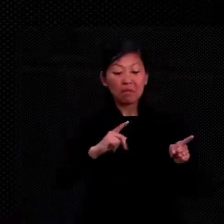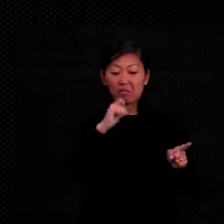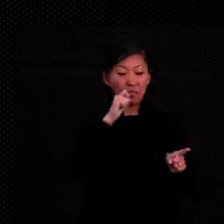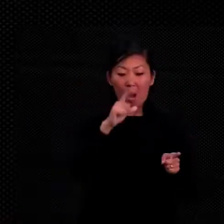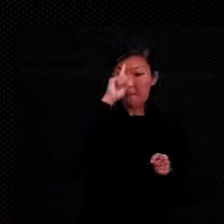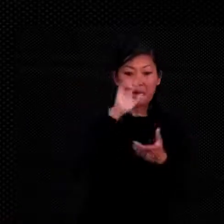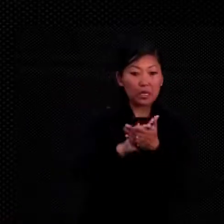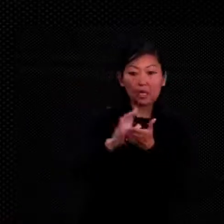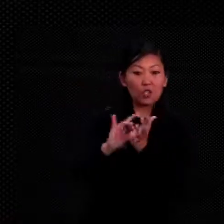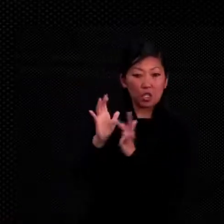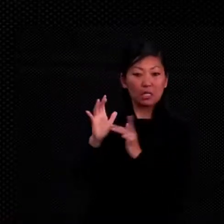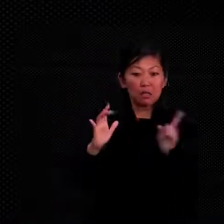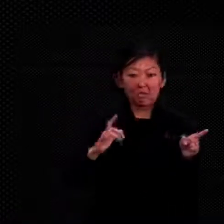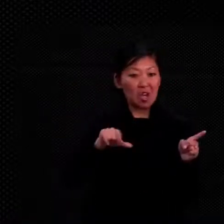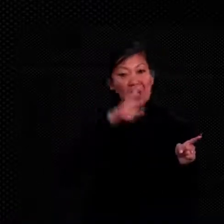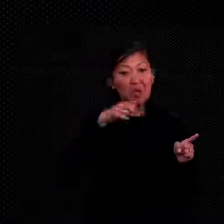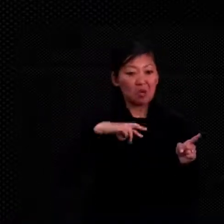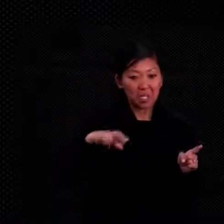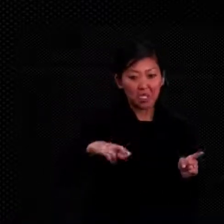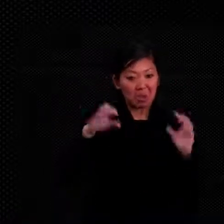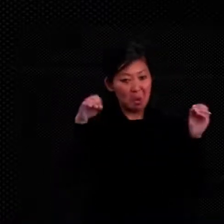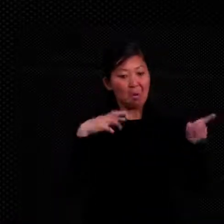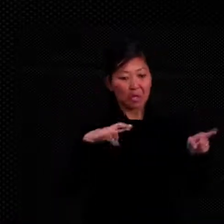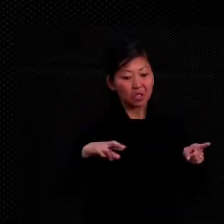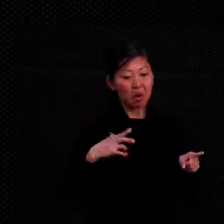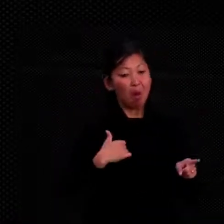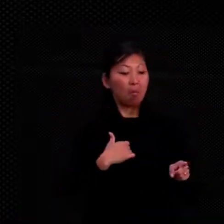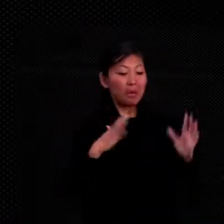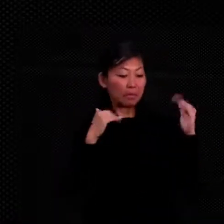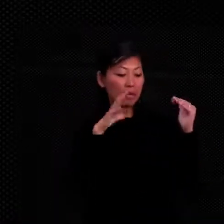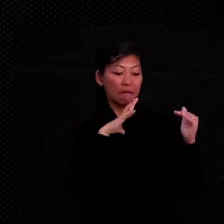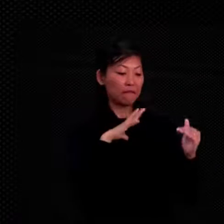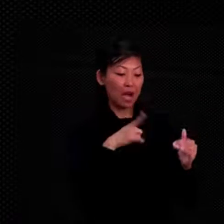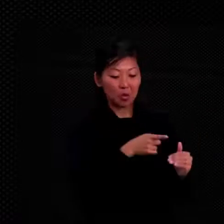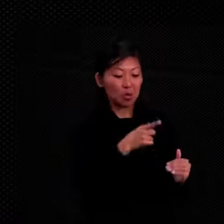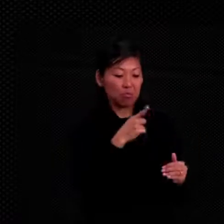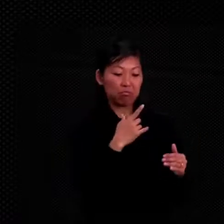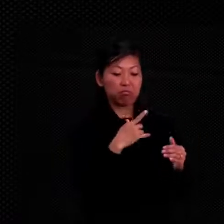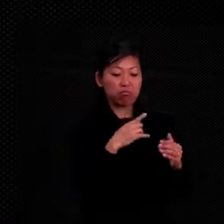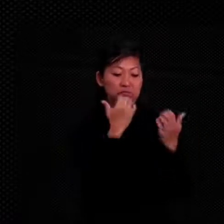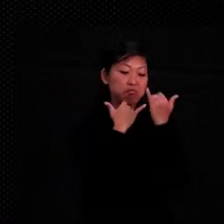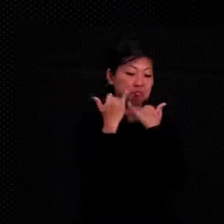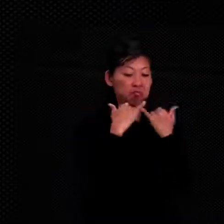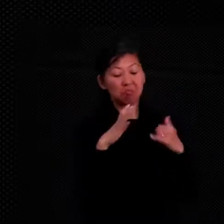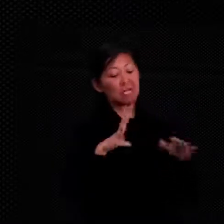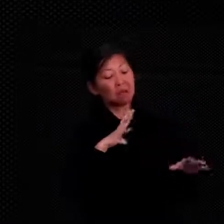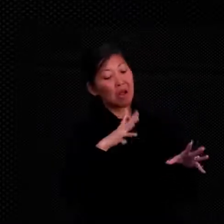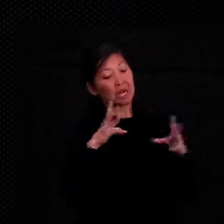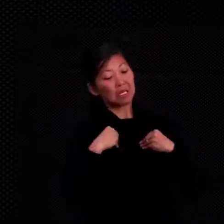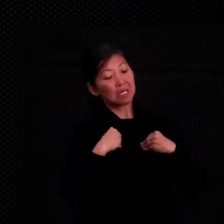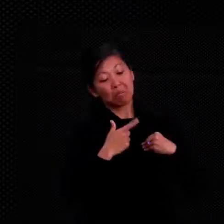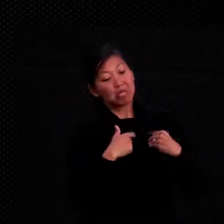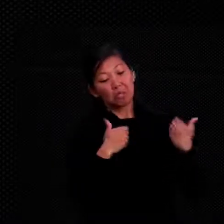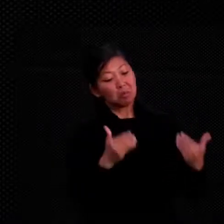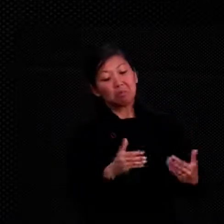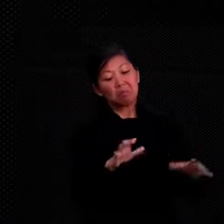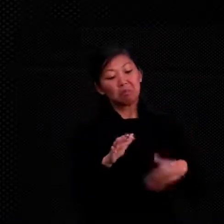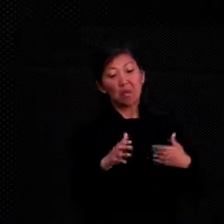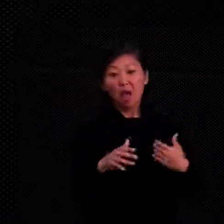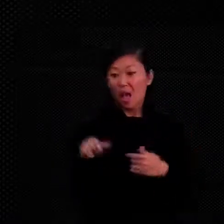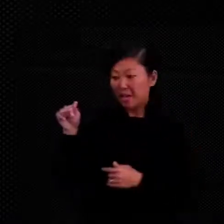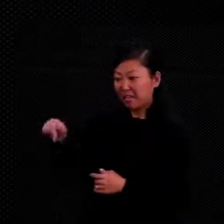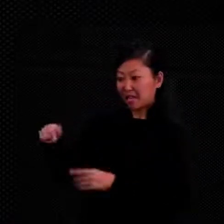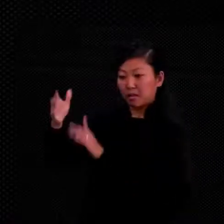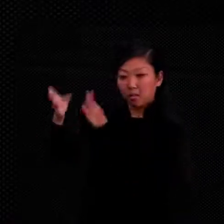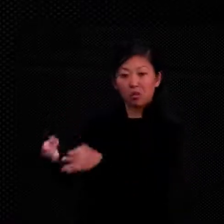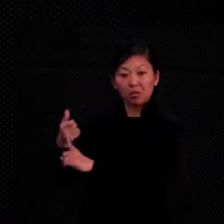Jesus and see the wisdom in Jesus' words and commandments. But when it comes to those who follow Jesus, our